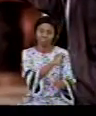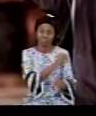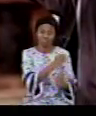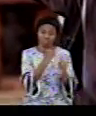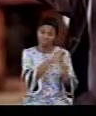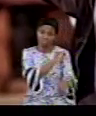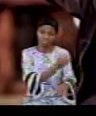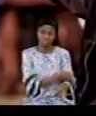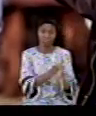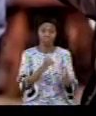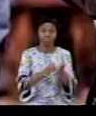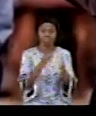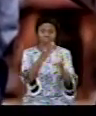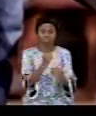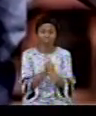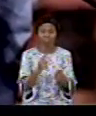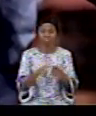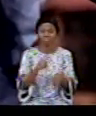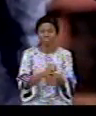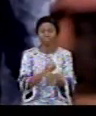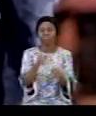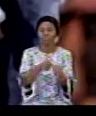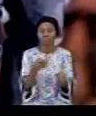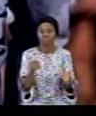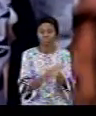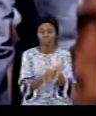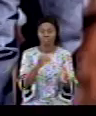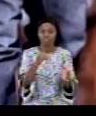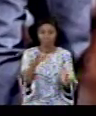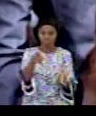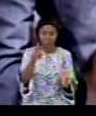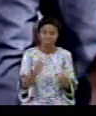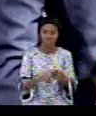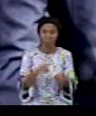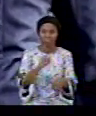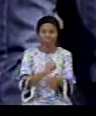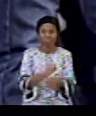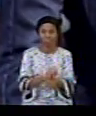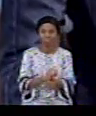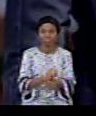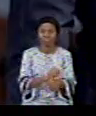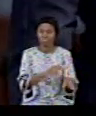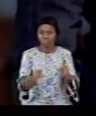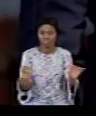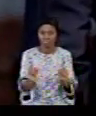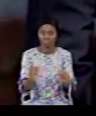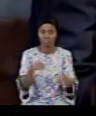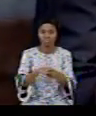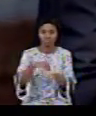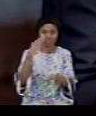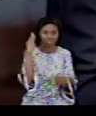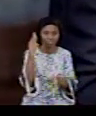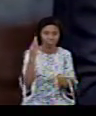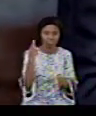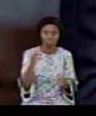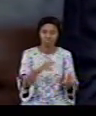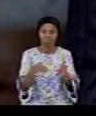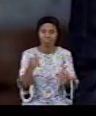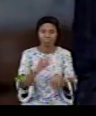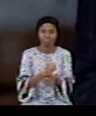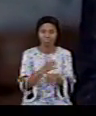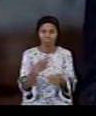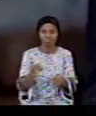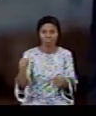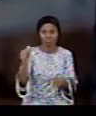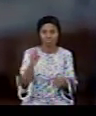everything it takes to walk bring everything any to evangelism because it's work do the work of an evangelism make